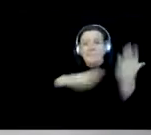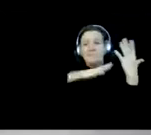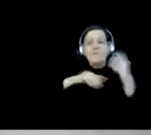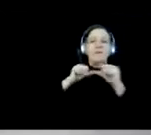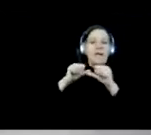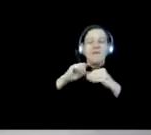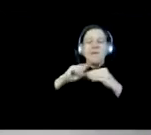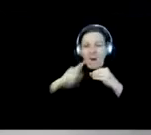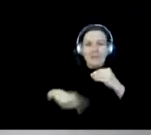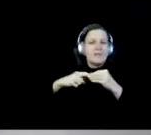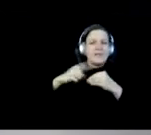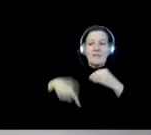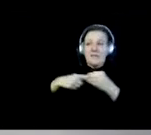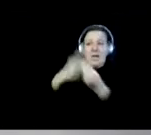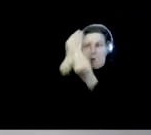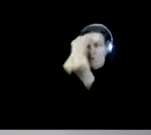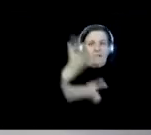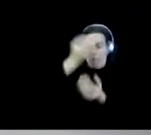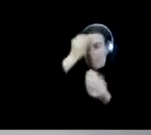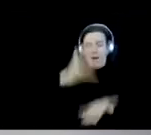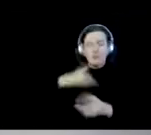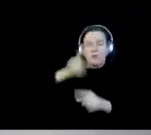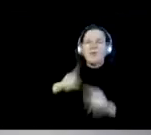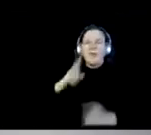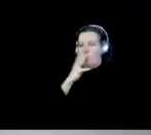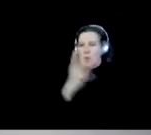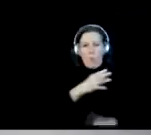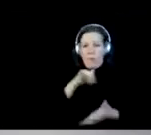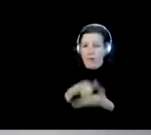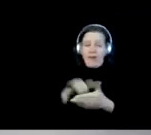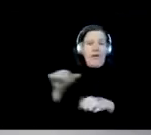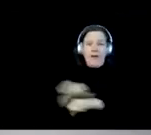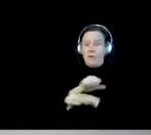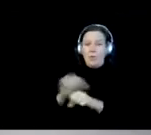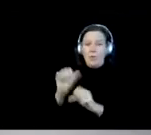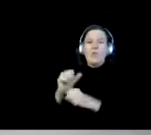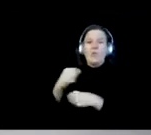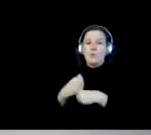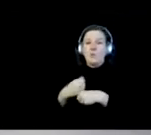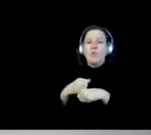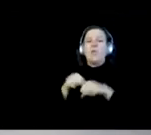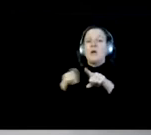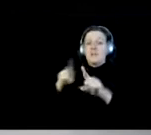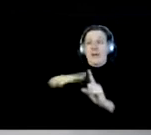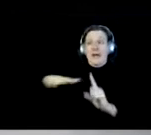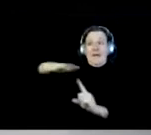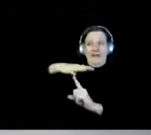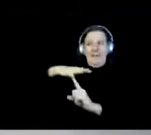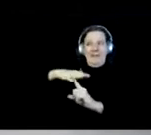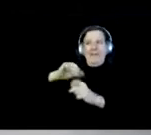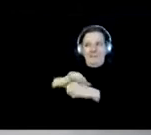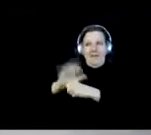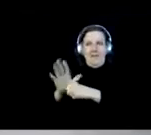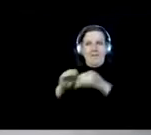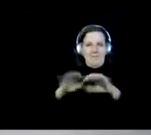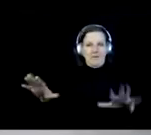of information. I mean, we can't ignore that this work was made in the context of the pandemic. So, you know,